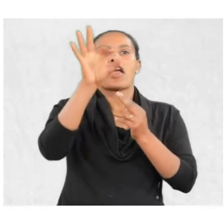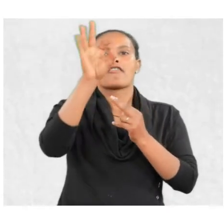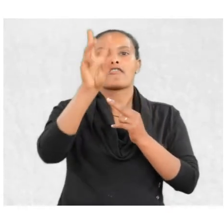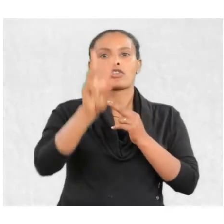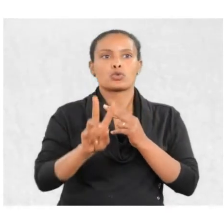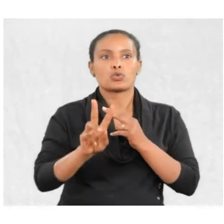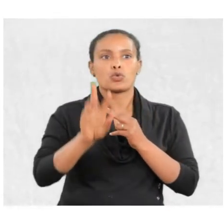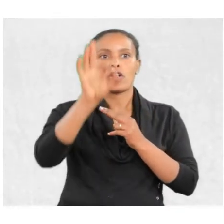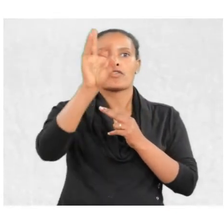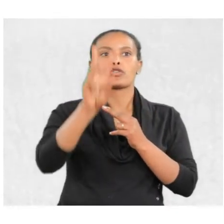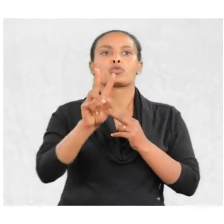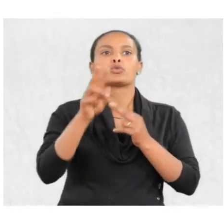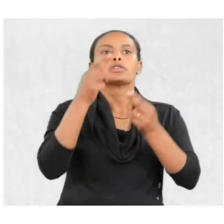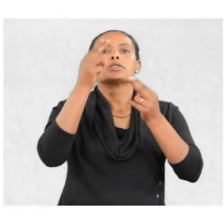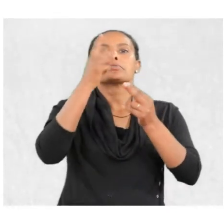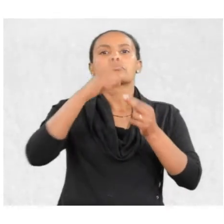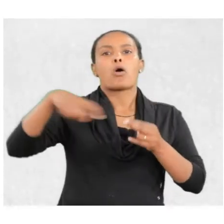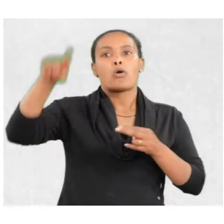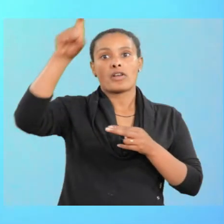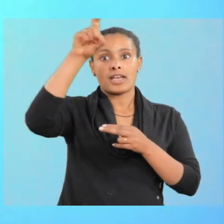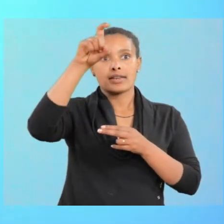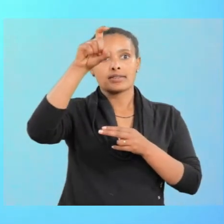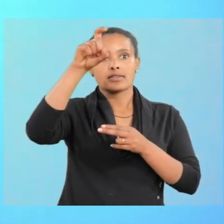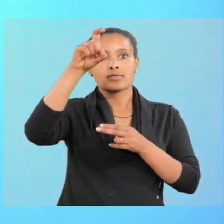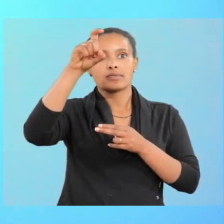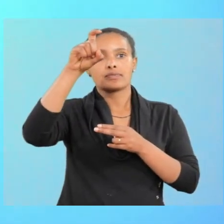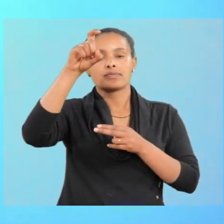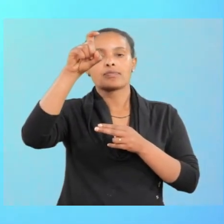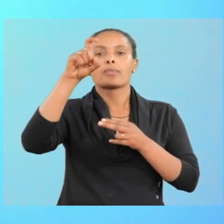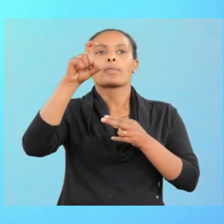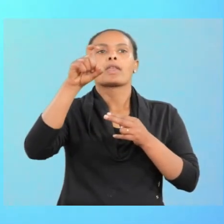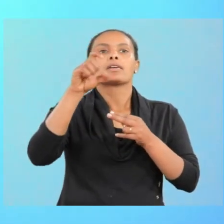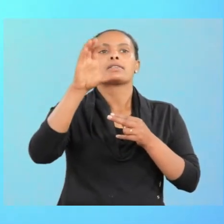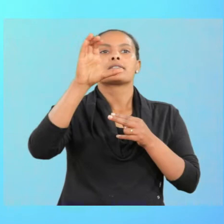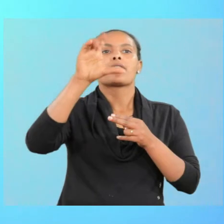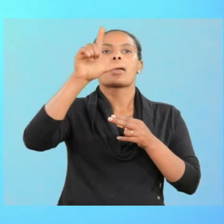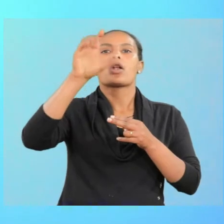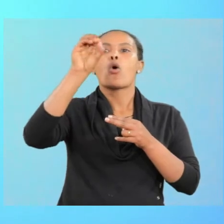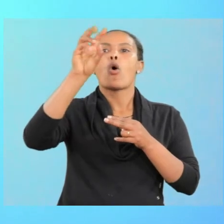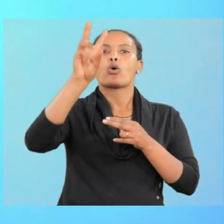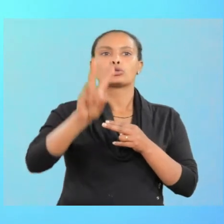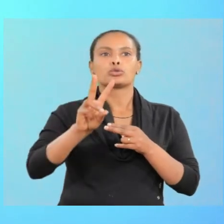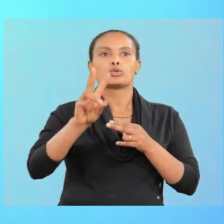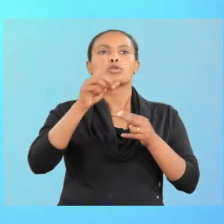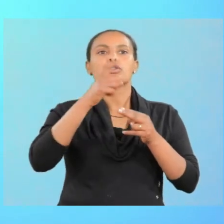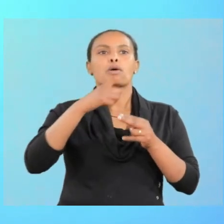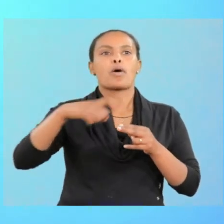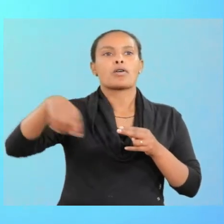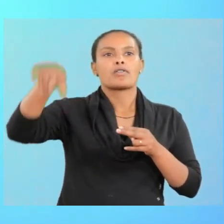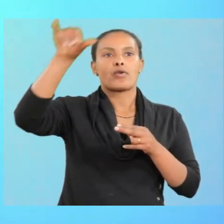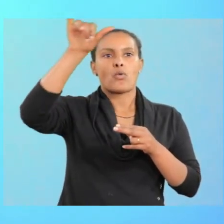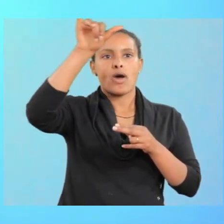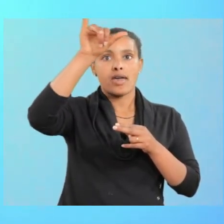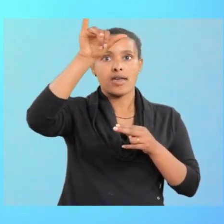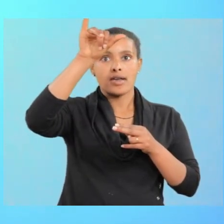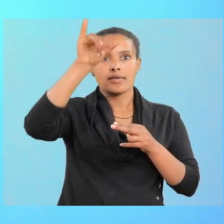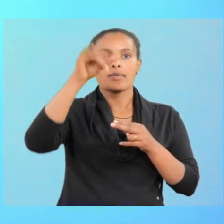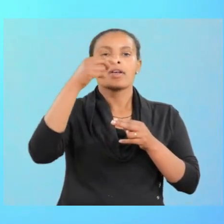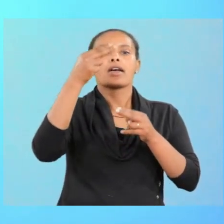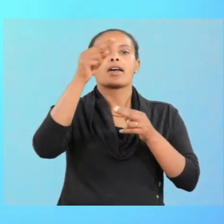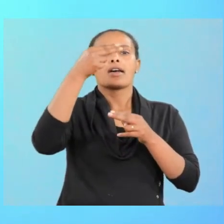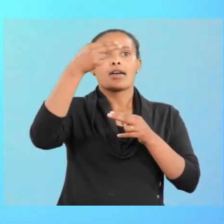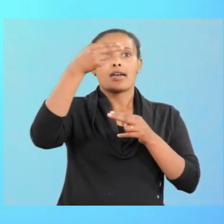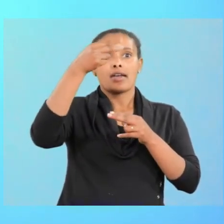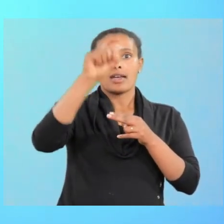to the power X times concentration of ClO2 to the power Y. X